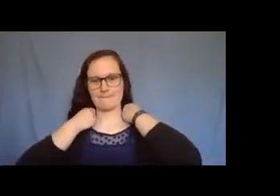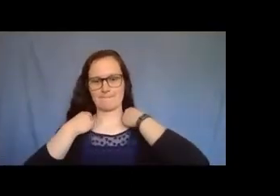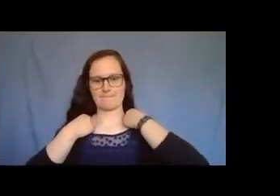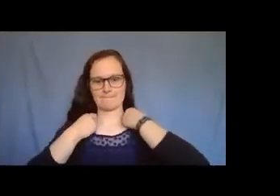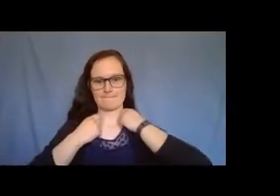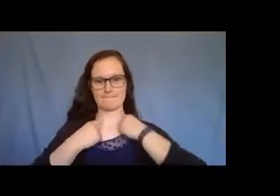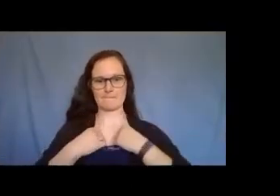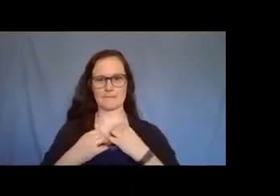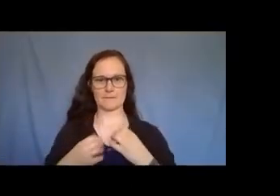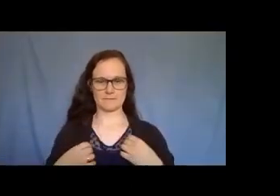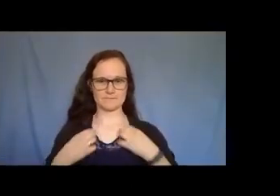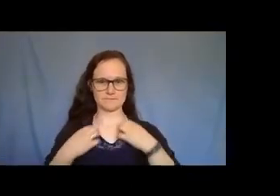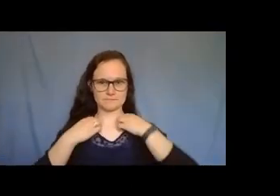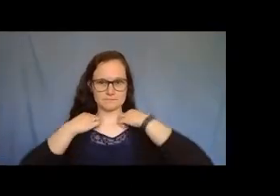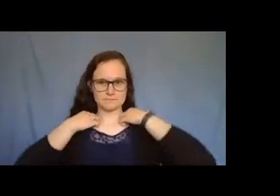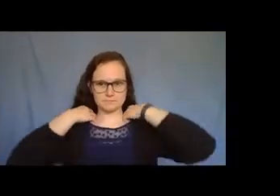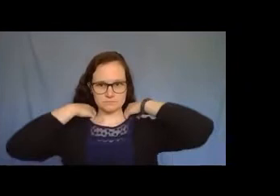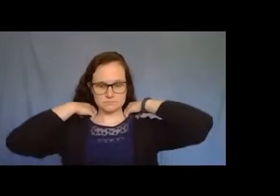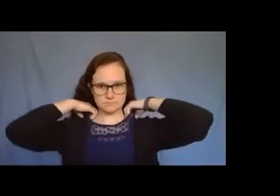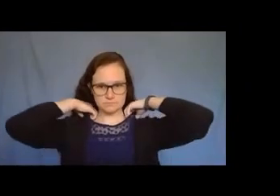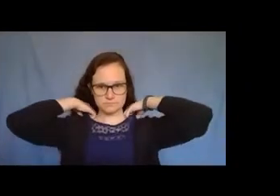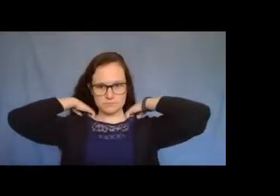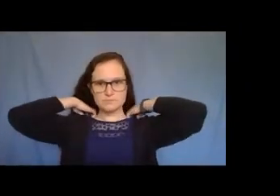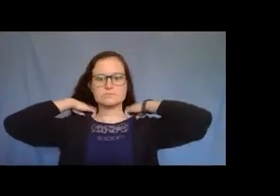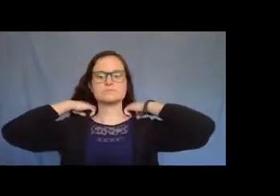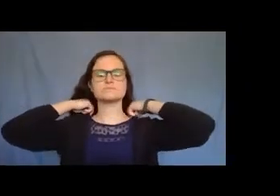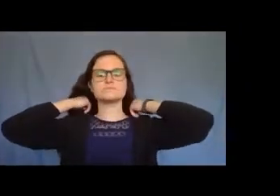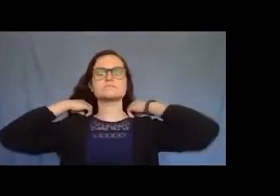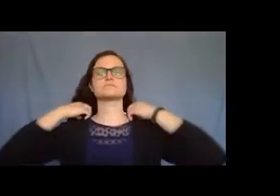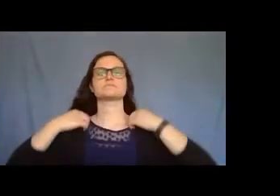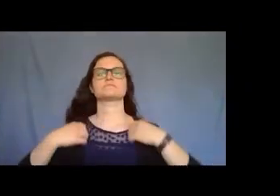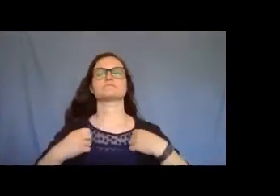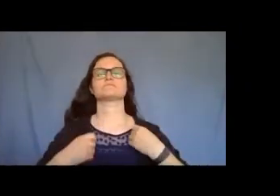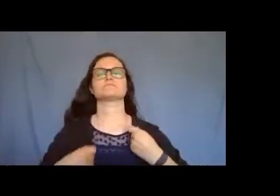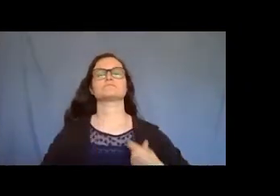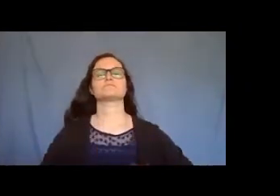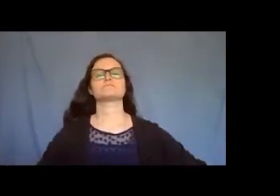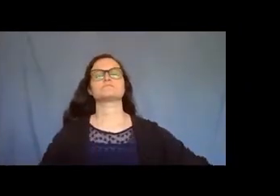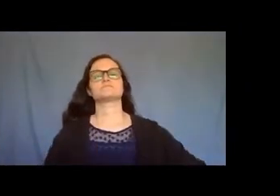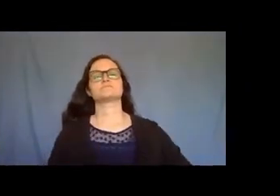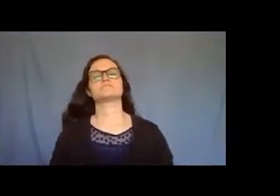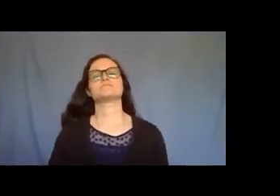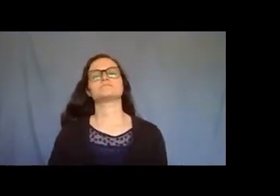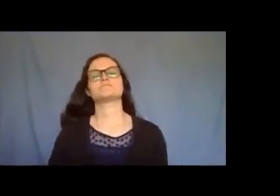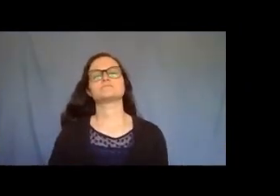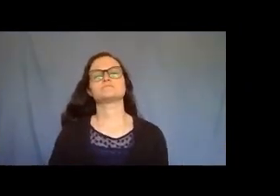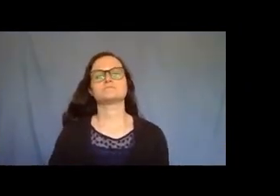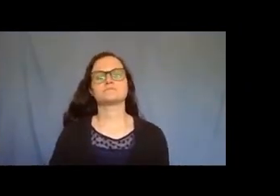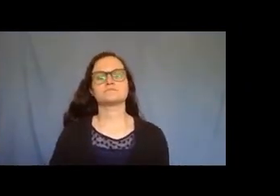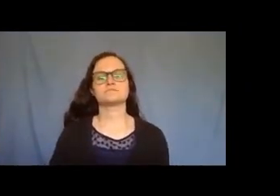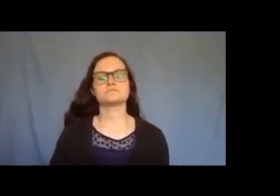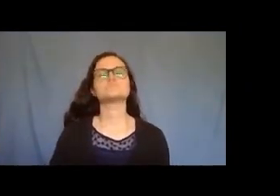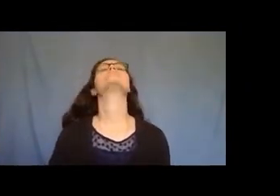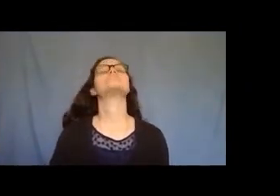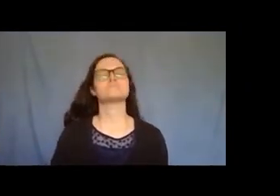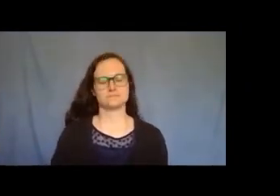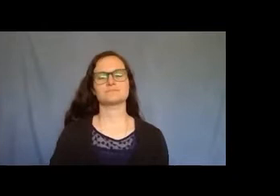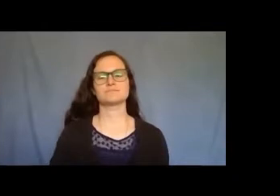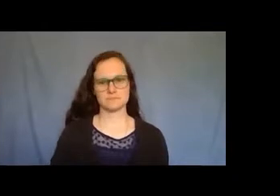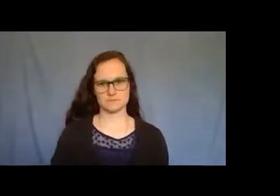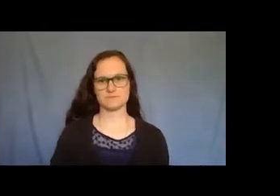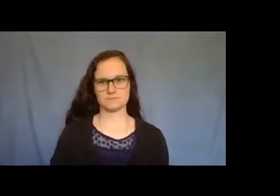years in 2002, 2003, or 2004. But the Mountain